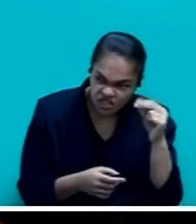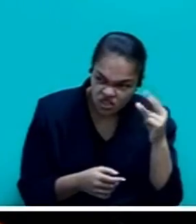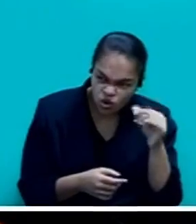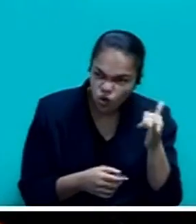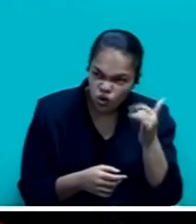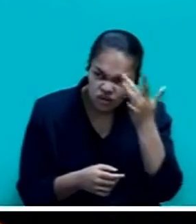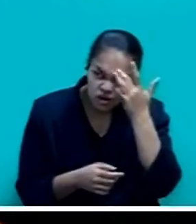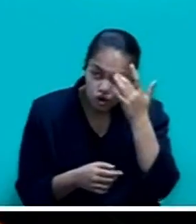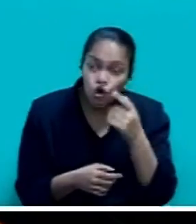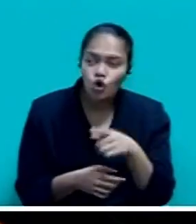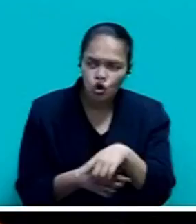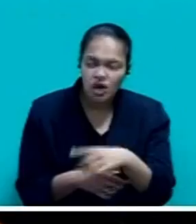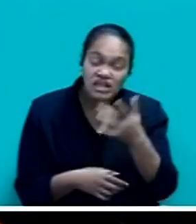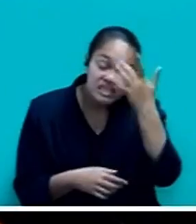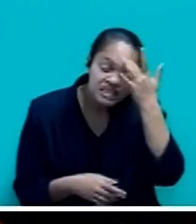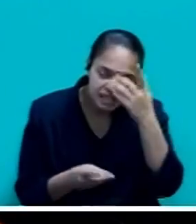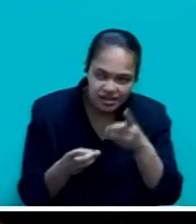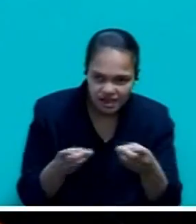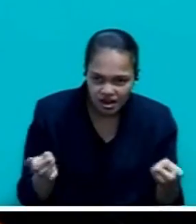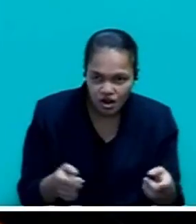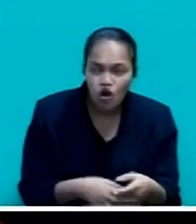You wait, you know.